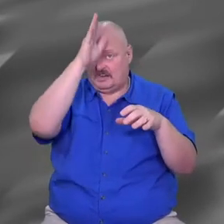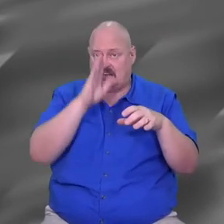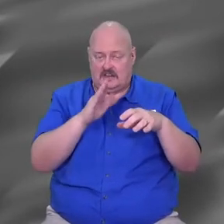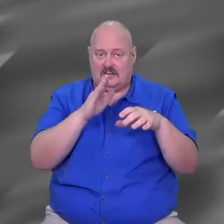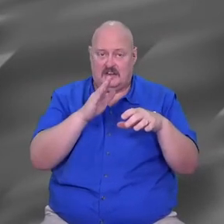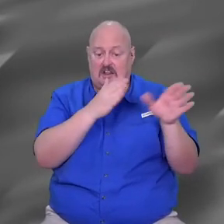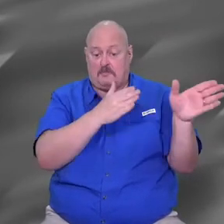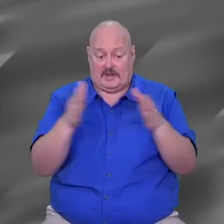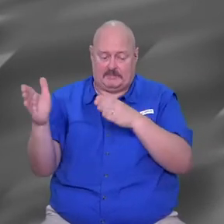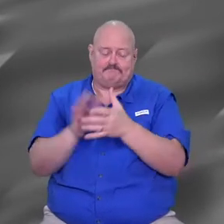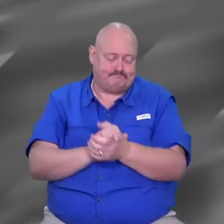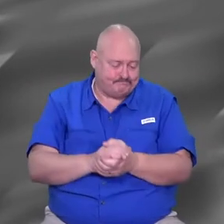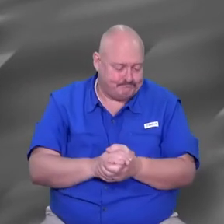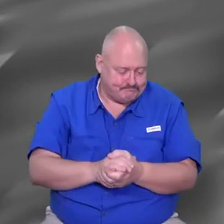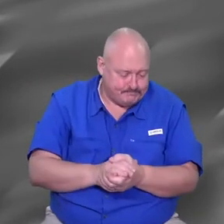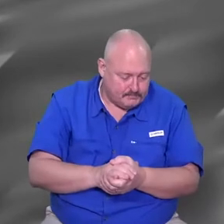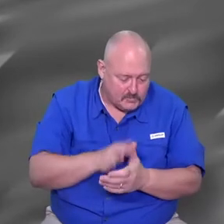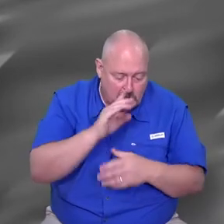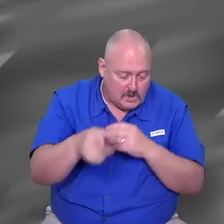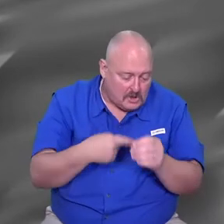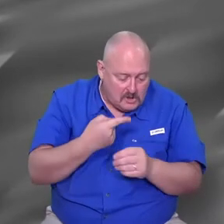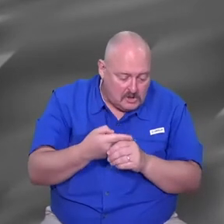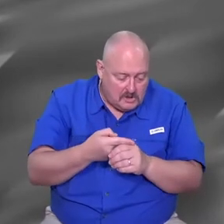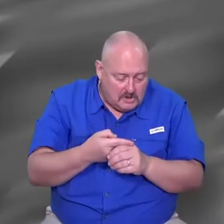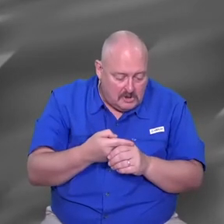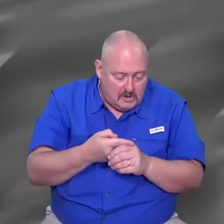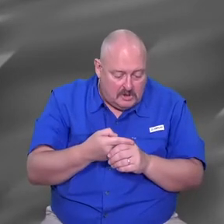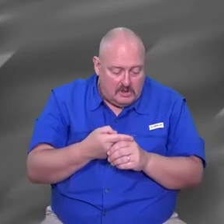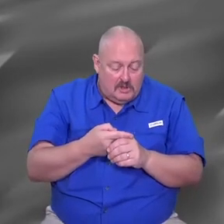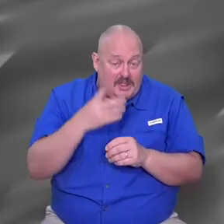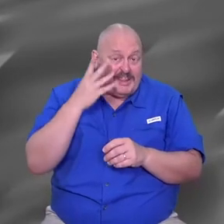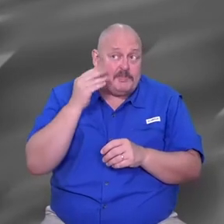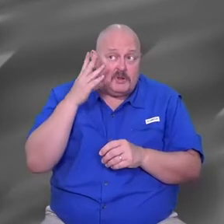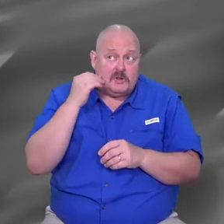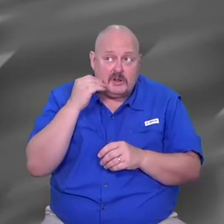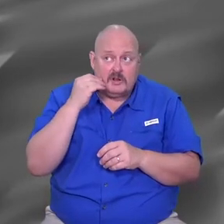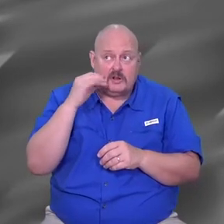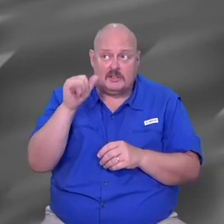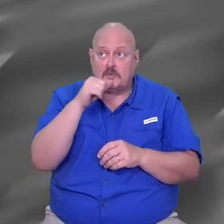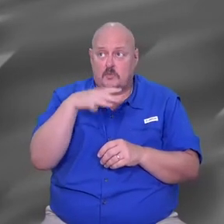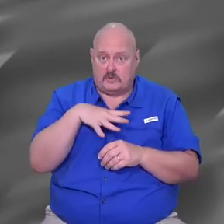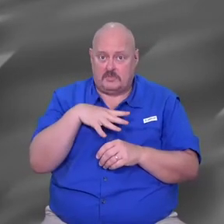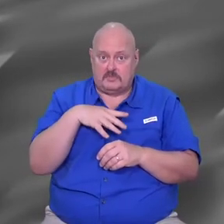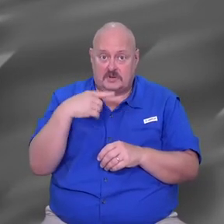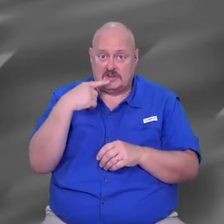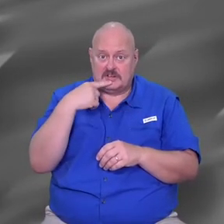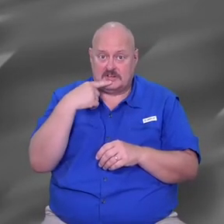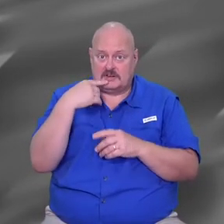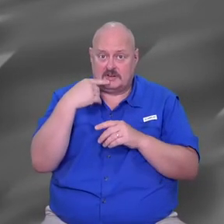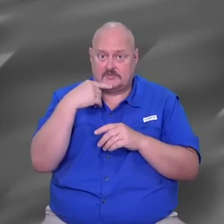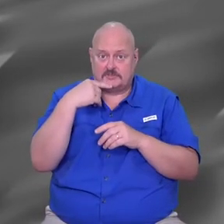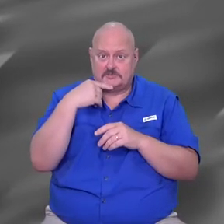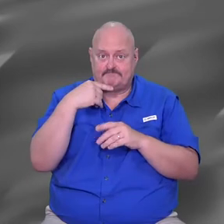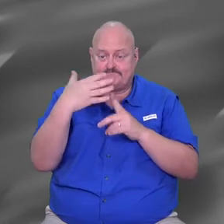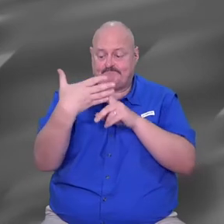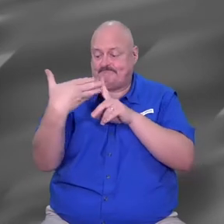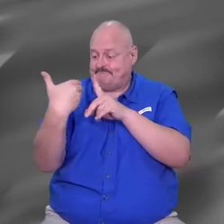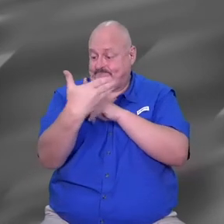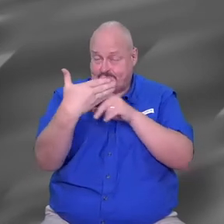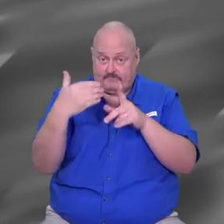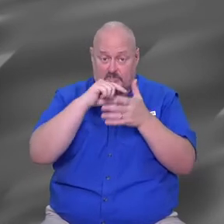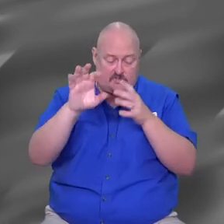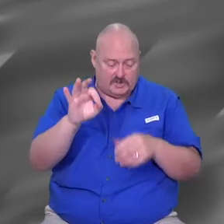provision. It talks about the experience of that woman whose lips were so enticing. You get into